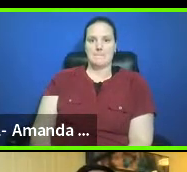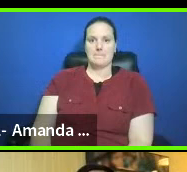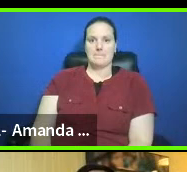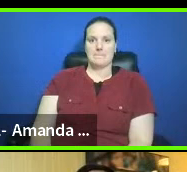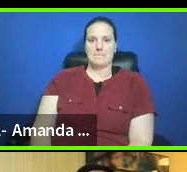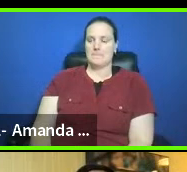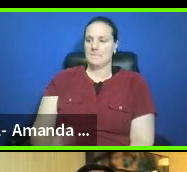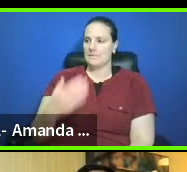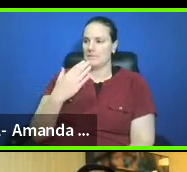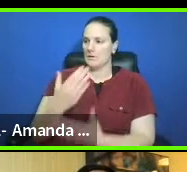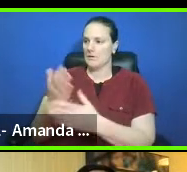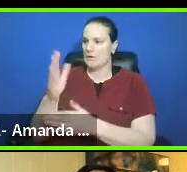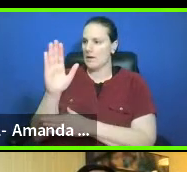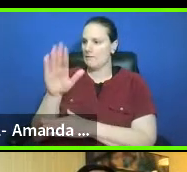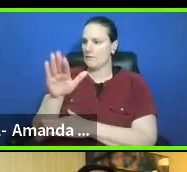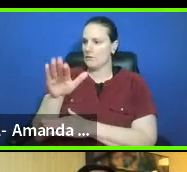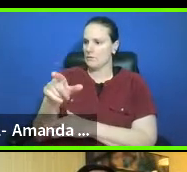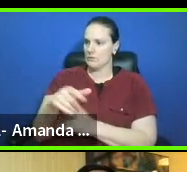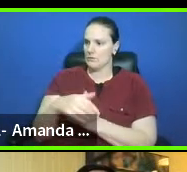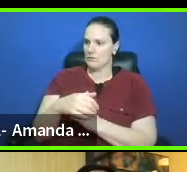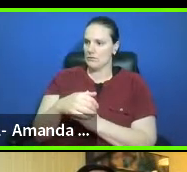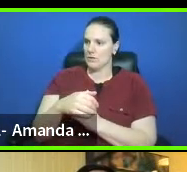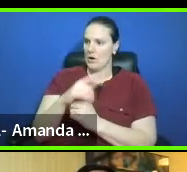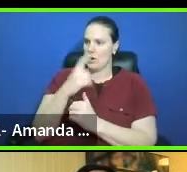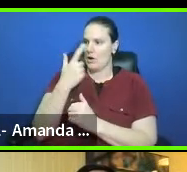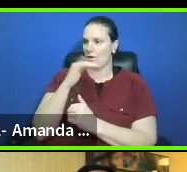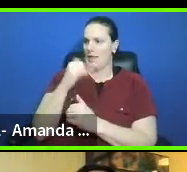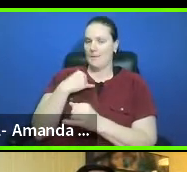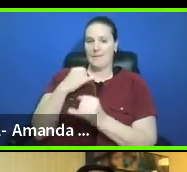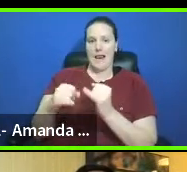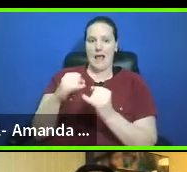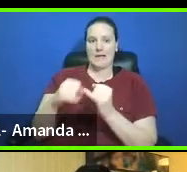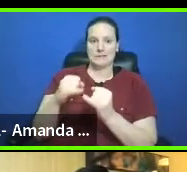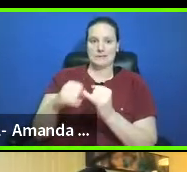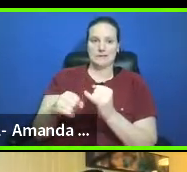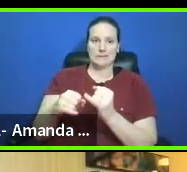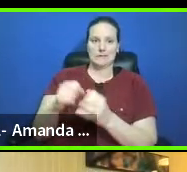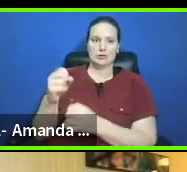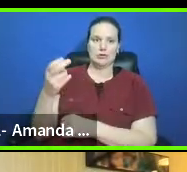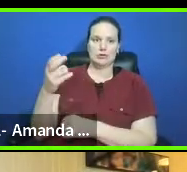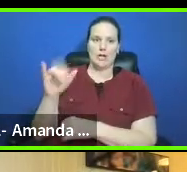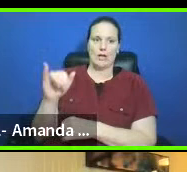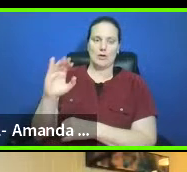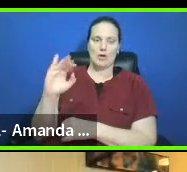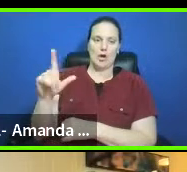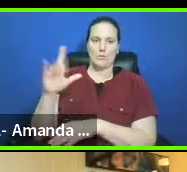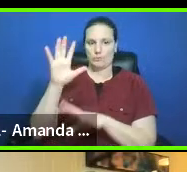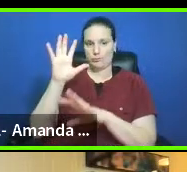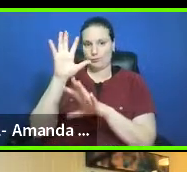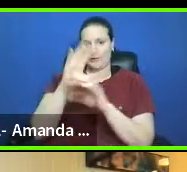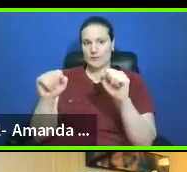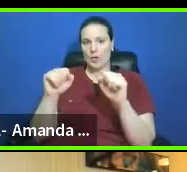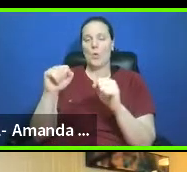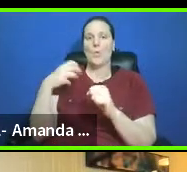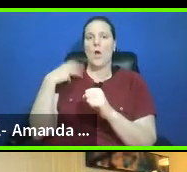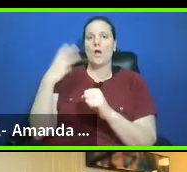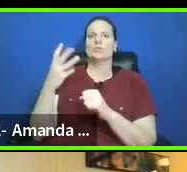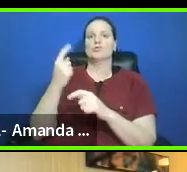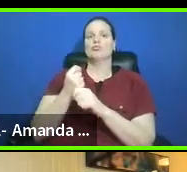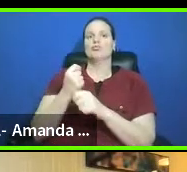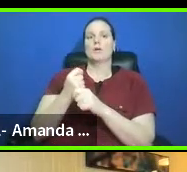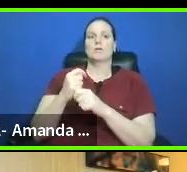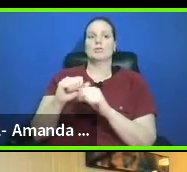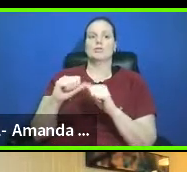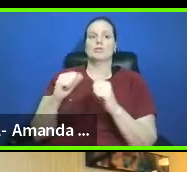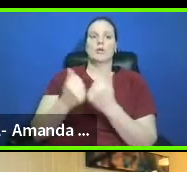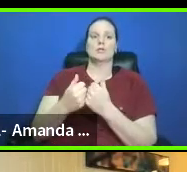Hi, good afternoon. Looks like I might be last. Sherry Call, president of the Washington Trucking